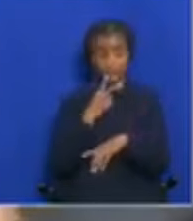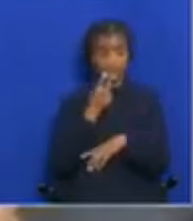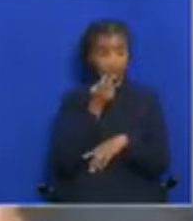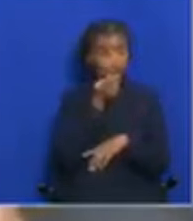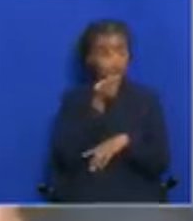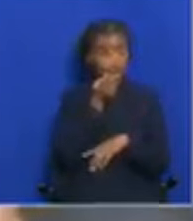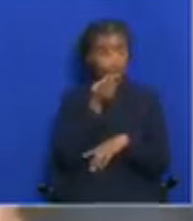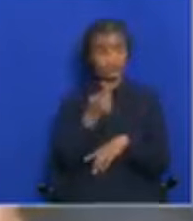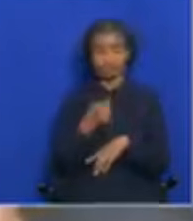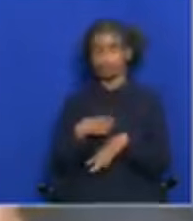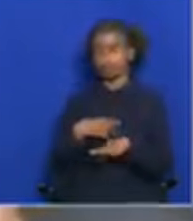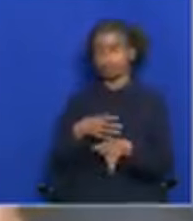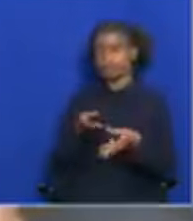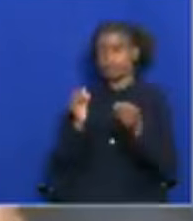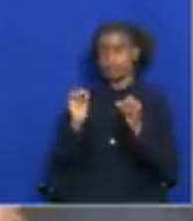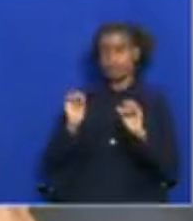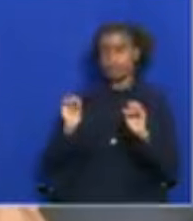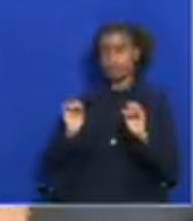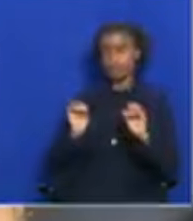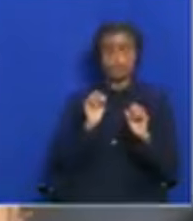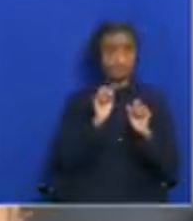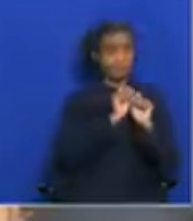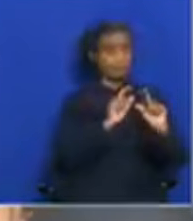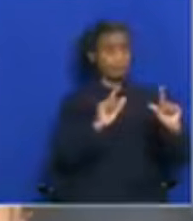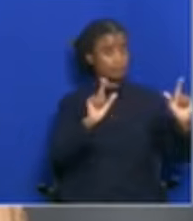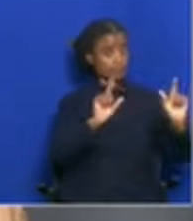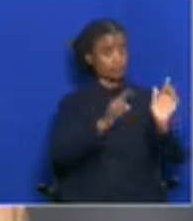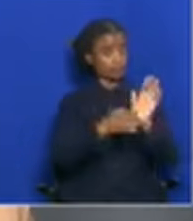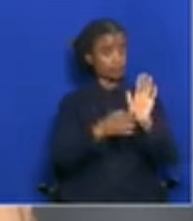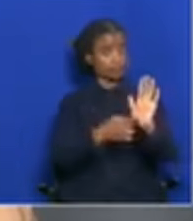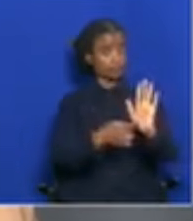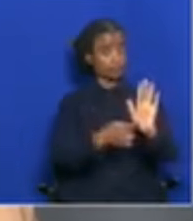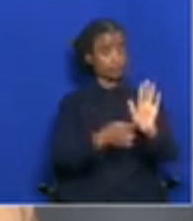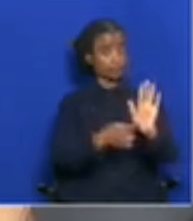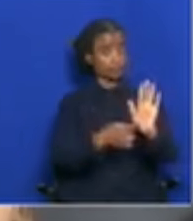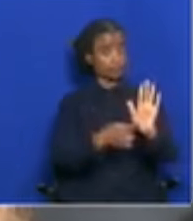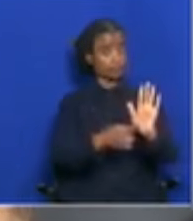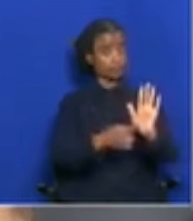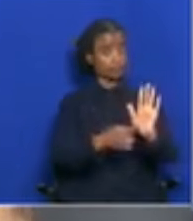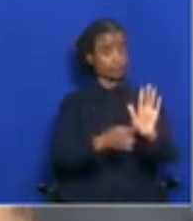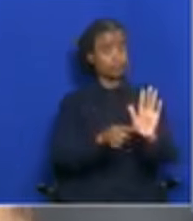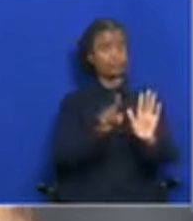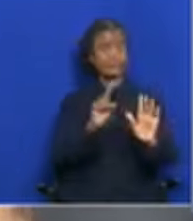You should be able to see it on the screen in front of you. Display.